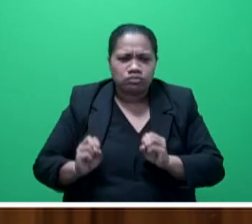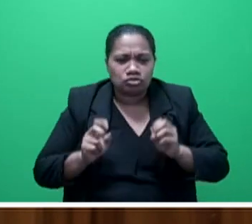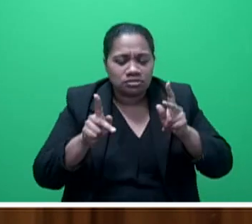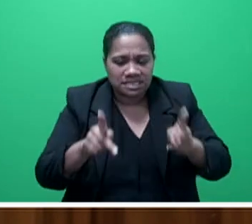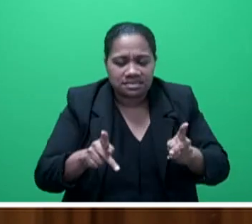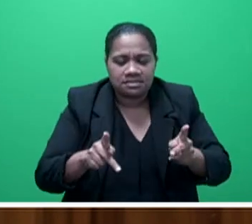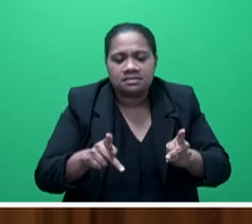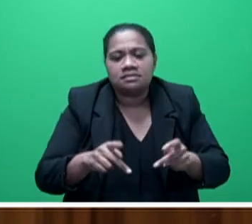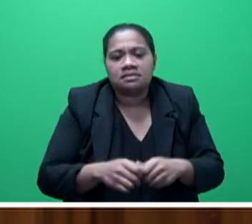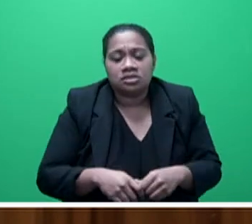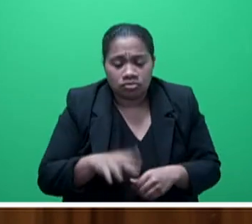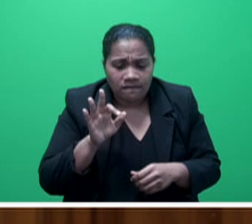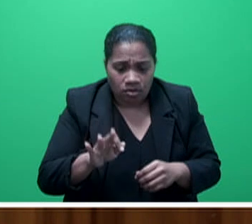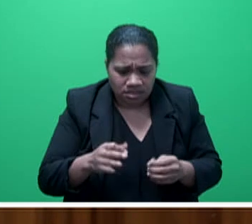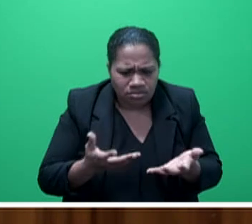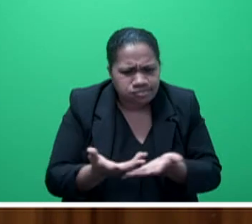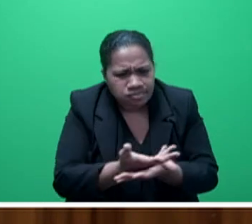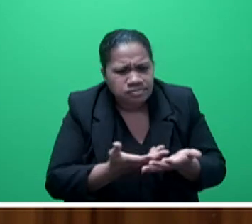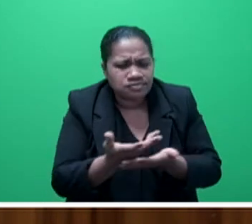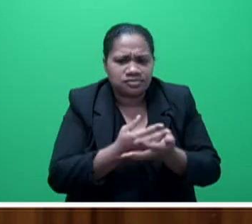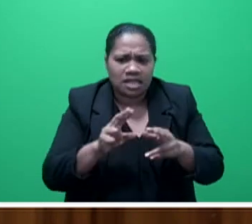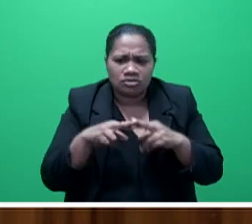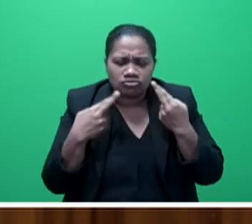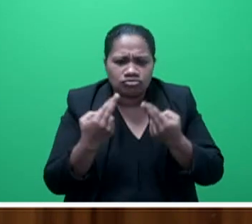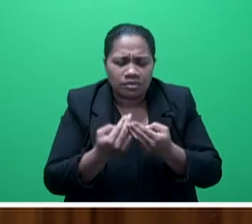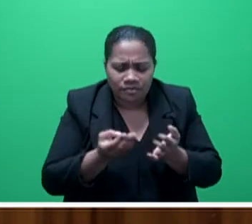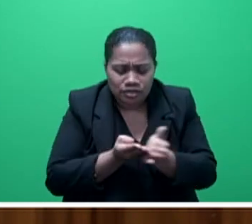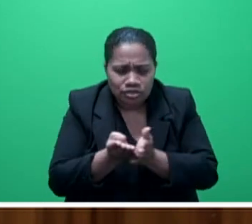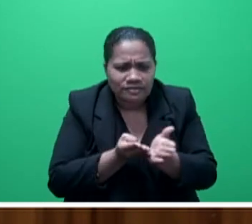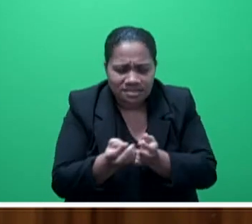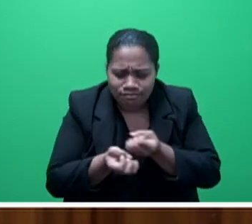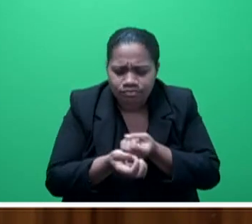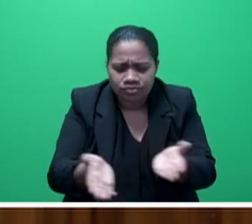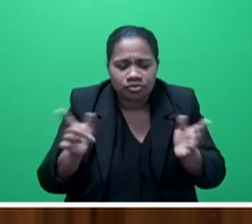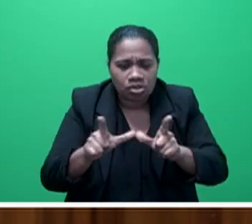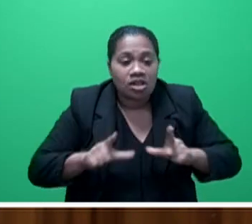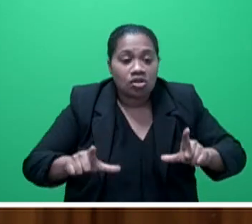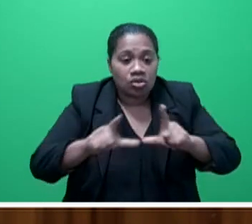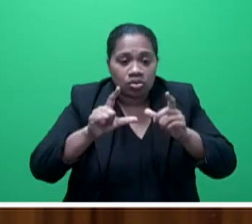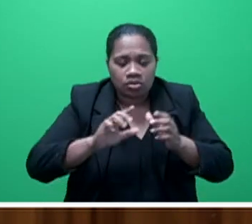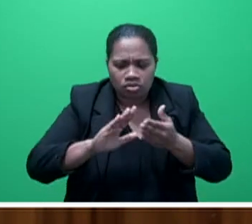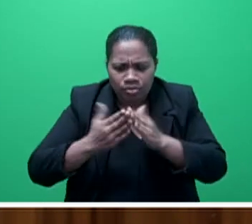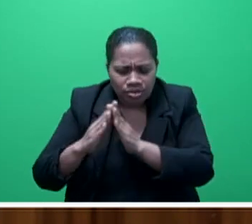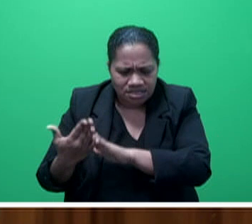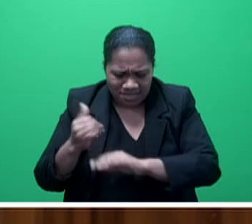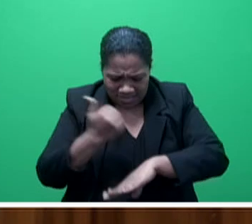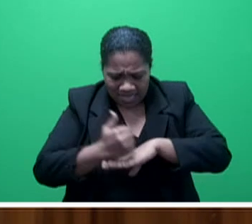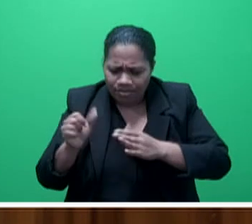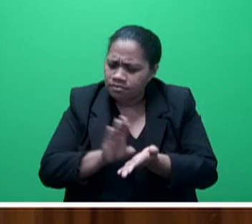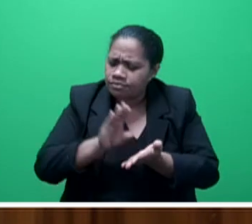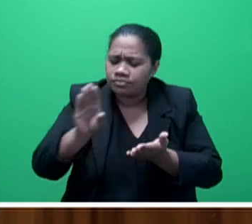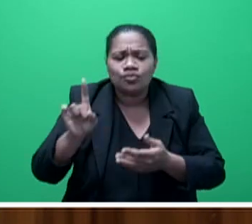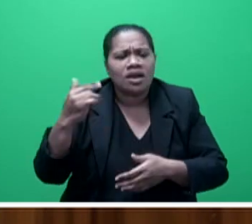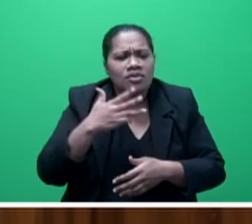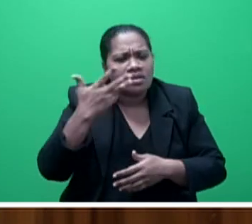to foster collaborative relationships of service delivery to the local communities. Government has allocated $195.4 million